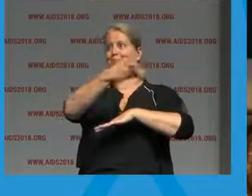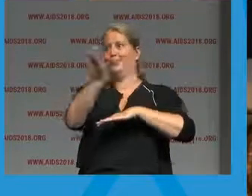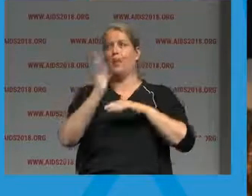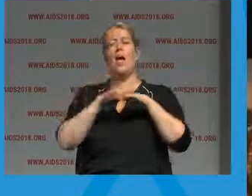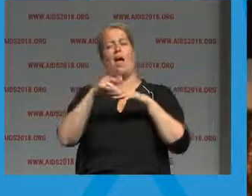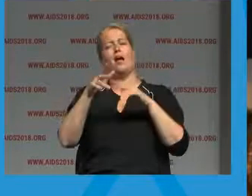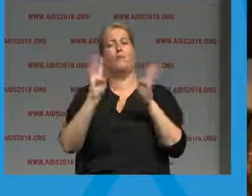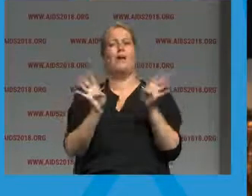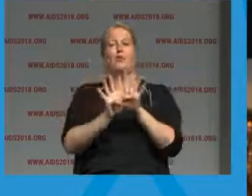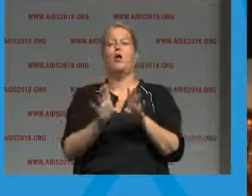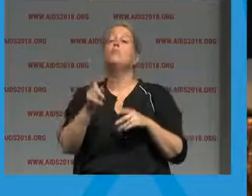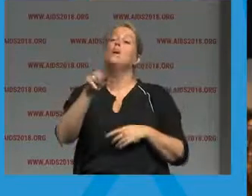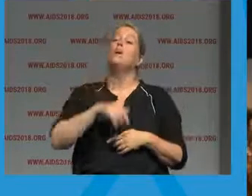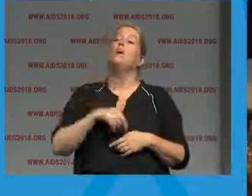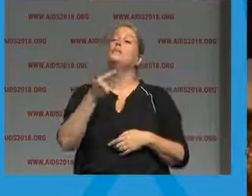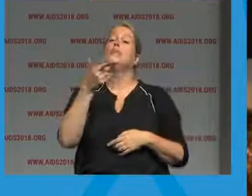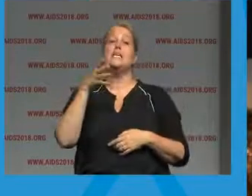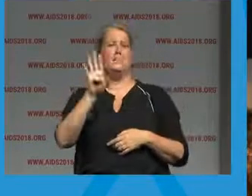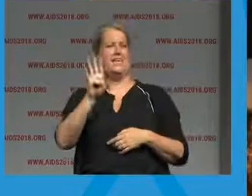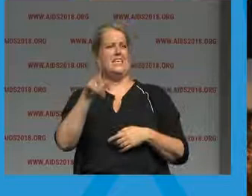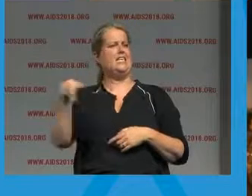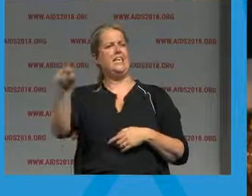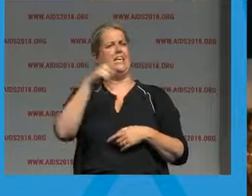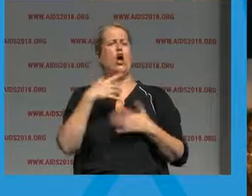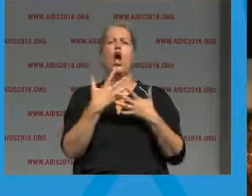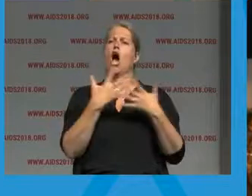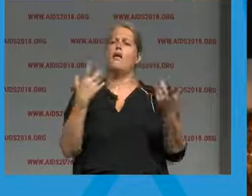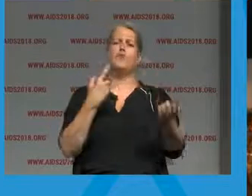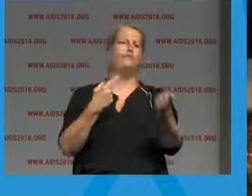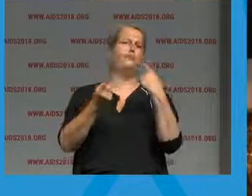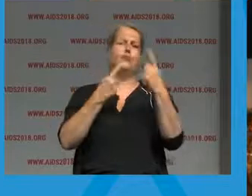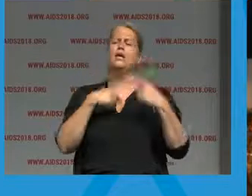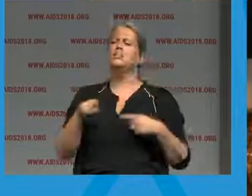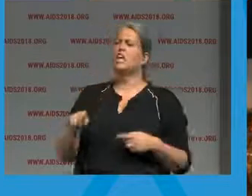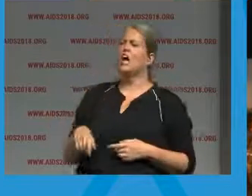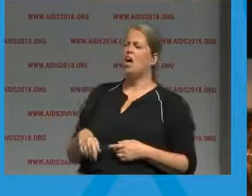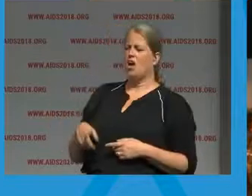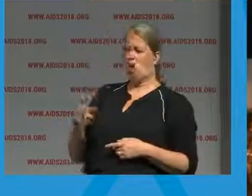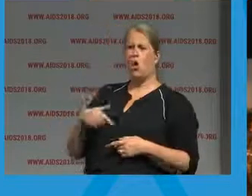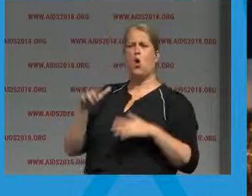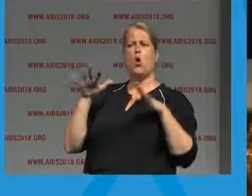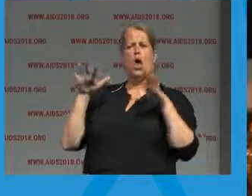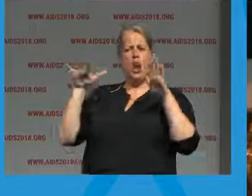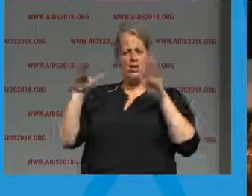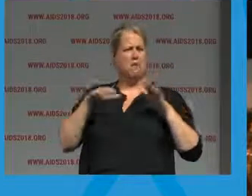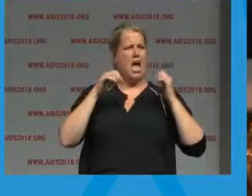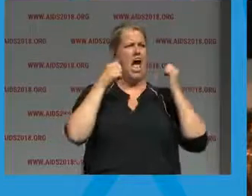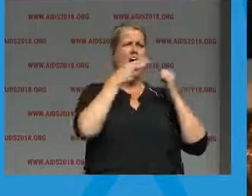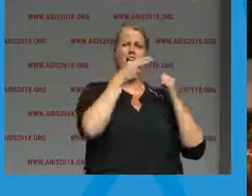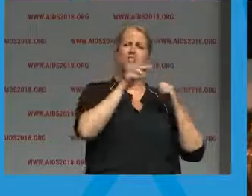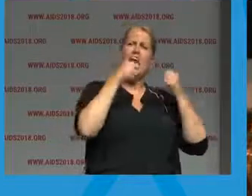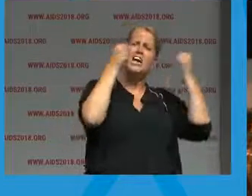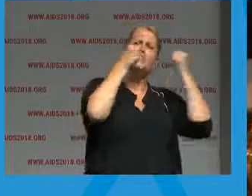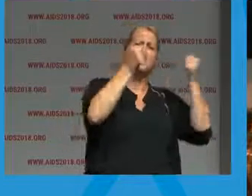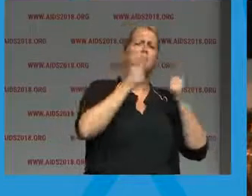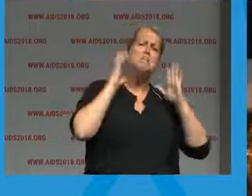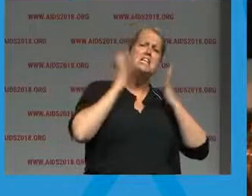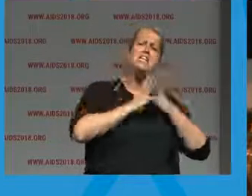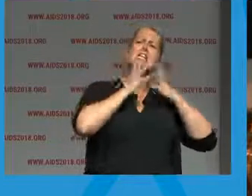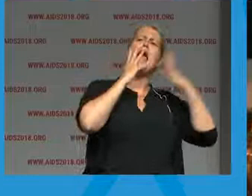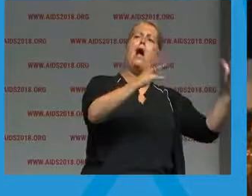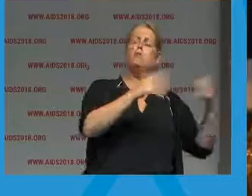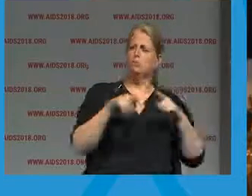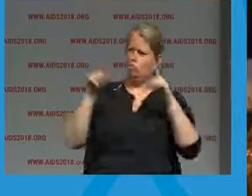to TB, we're often told, those of us working on TB, why aren't you as loud as HIV/AIDS activism? To me, the